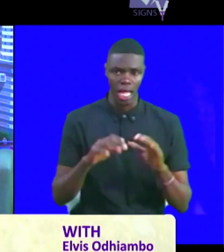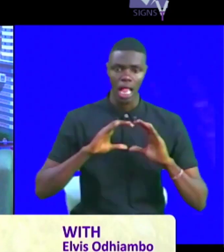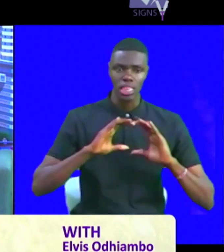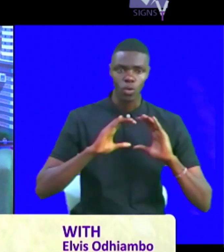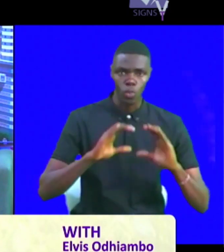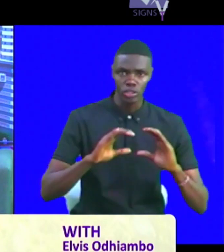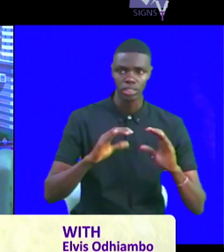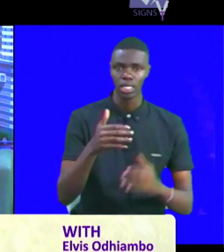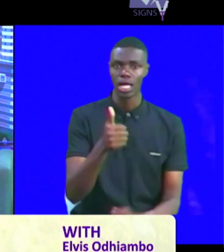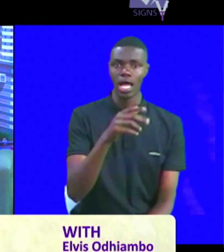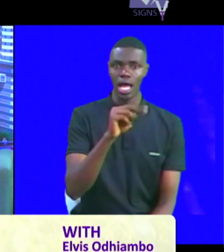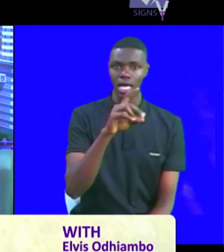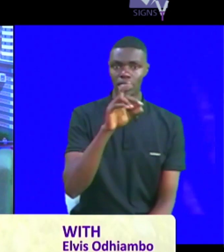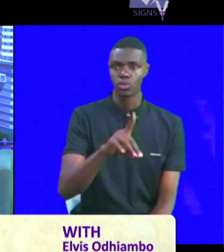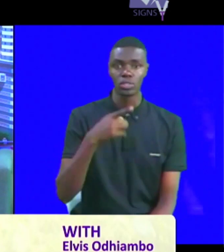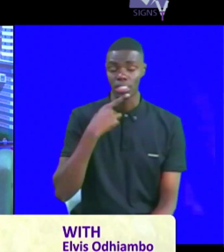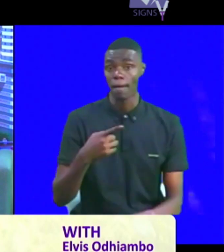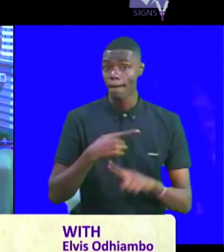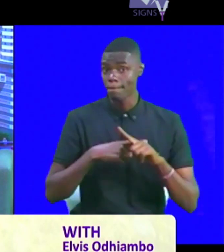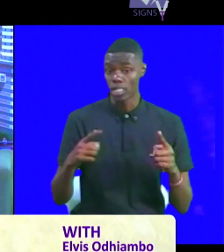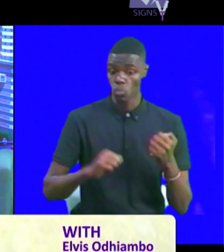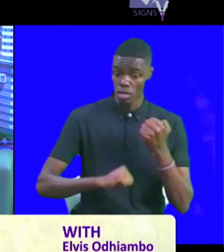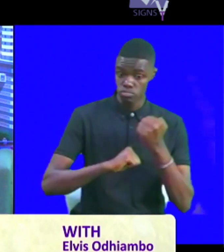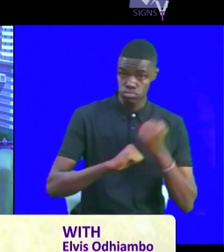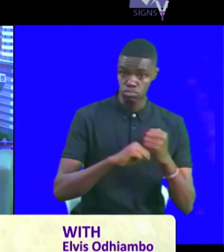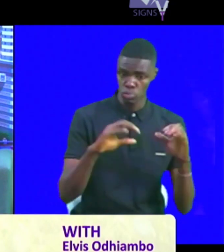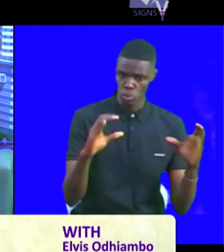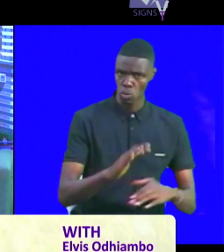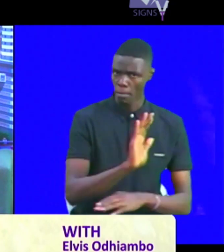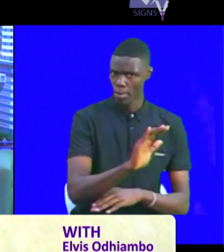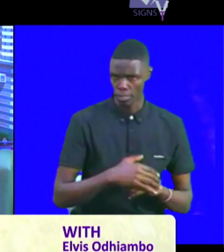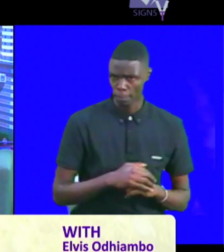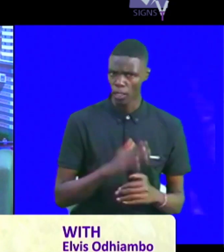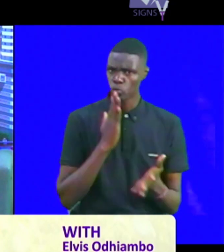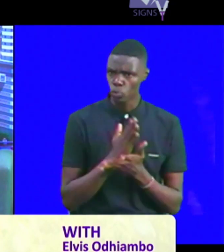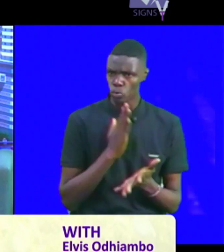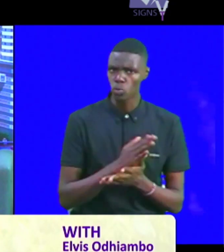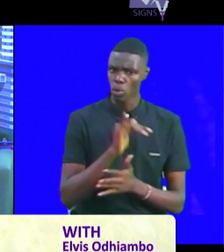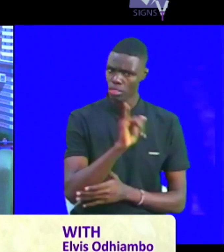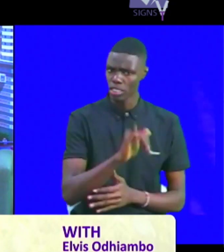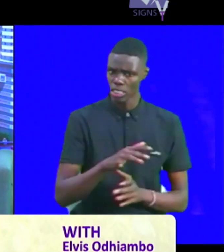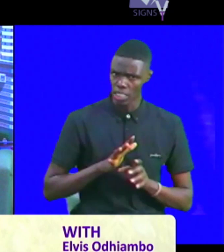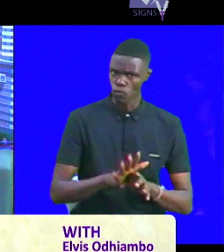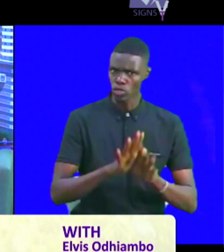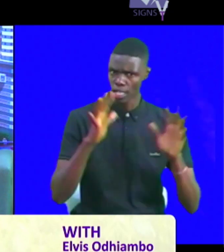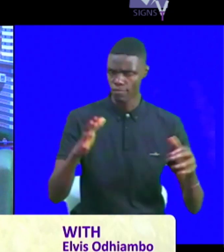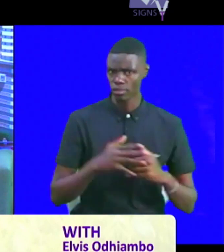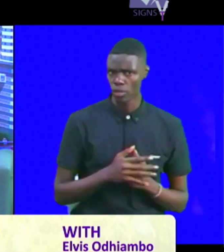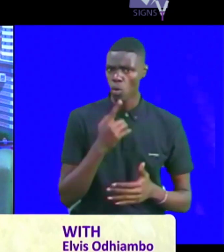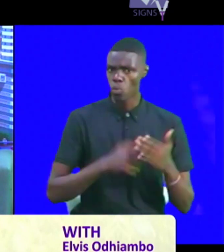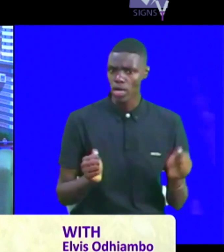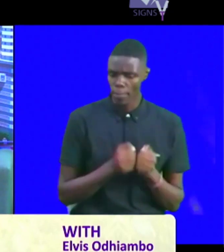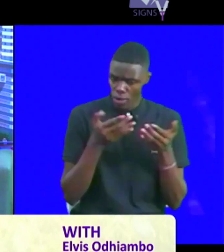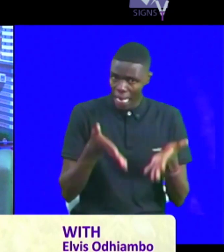listen to what the coach, Andrew Amonde will be saying. But then again, they boosted their squad, so they are definitely a force to reckon